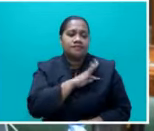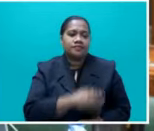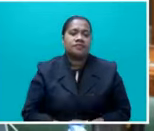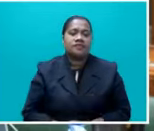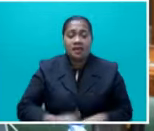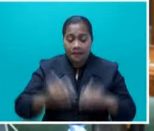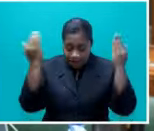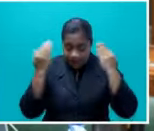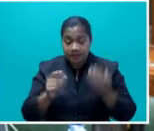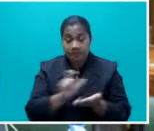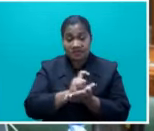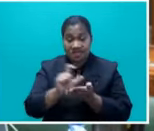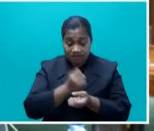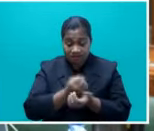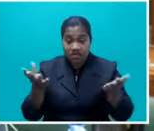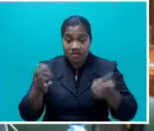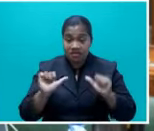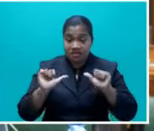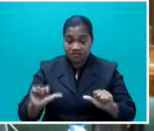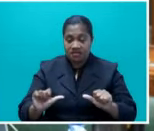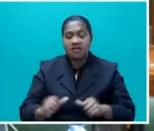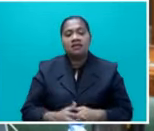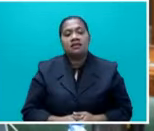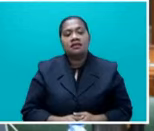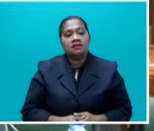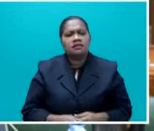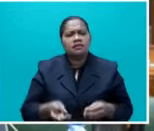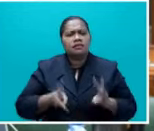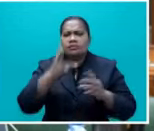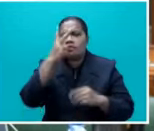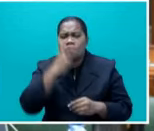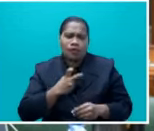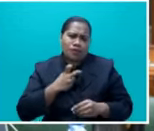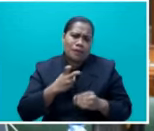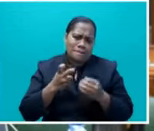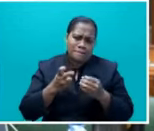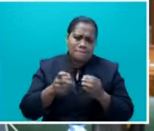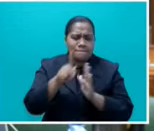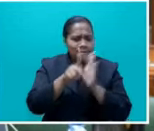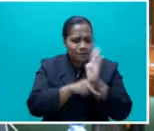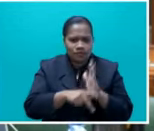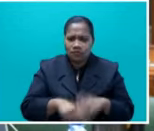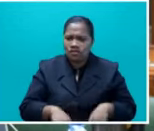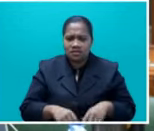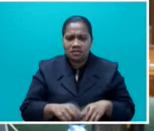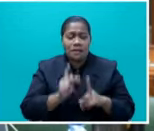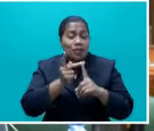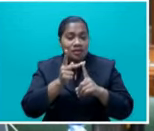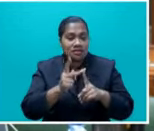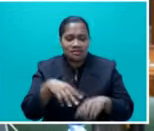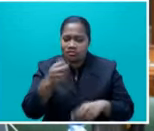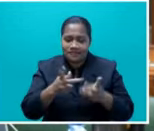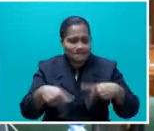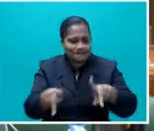outlined by His Excellency, the style of old politics has no place in the new Fiji. That is what